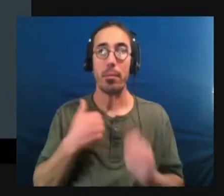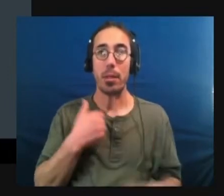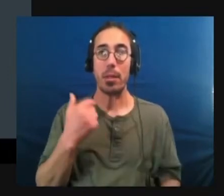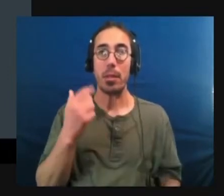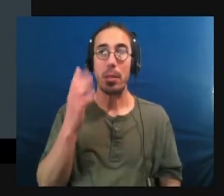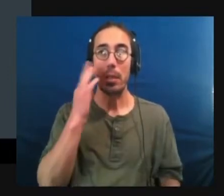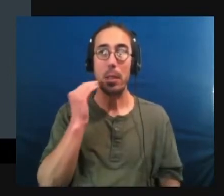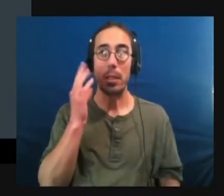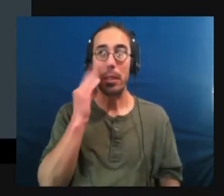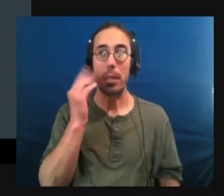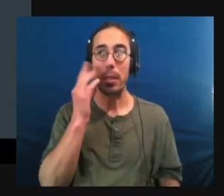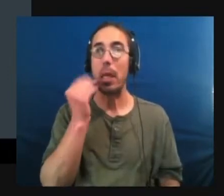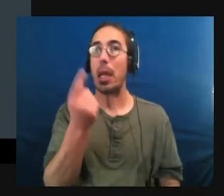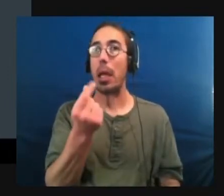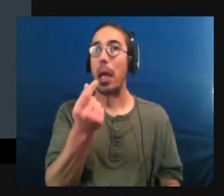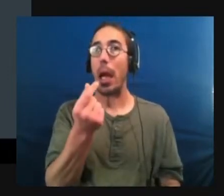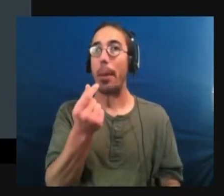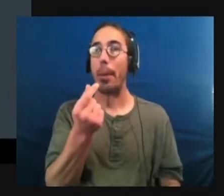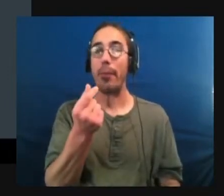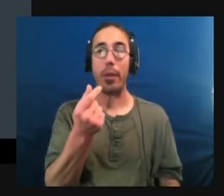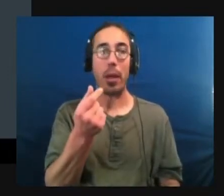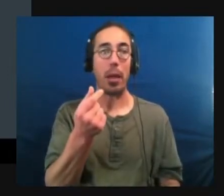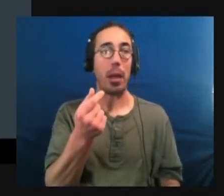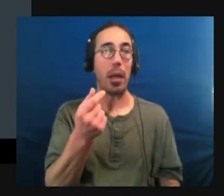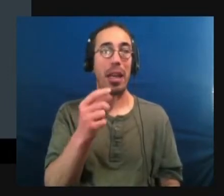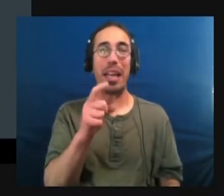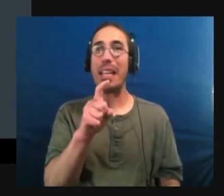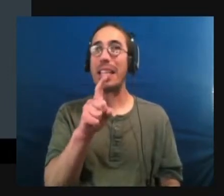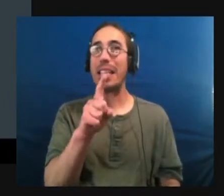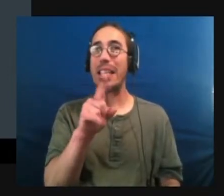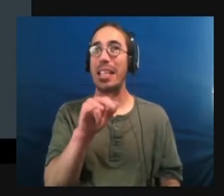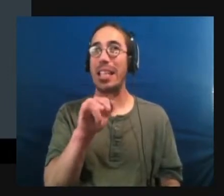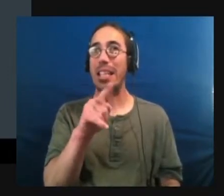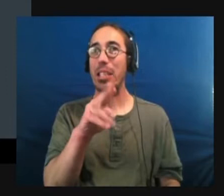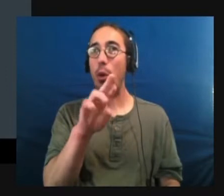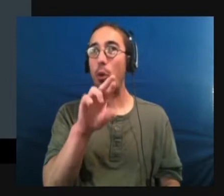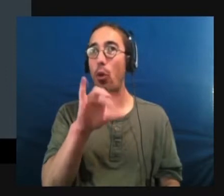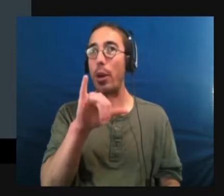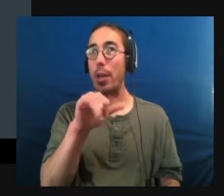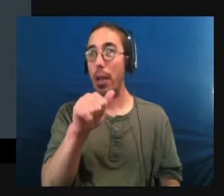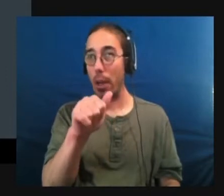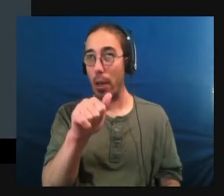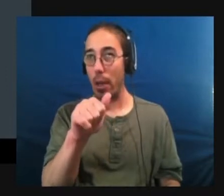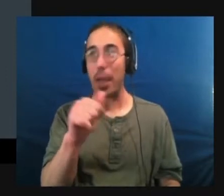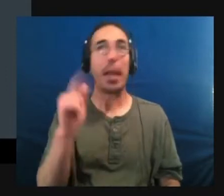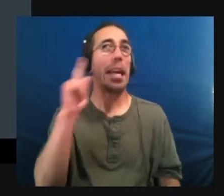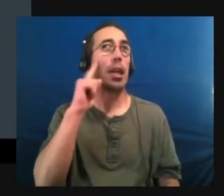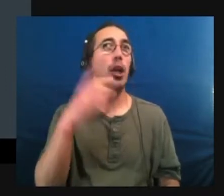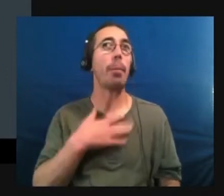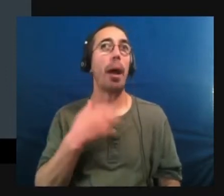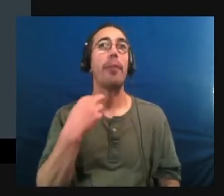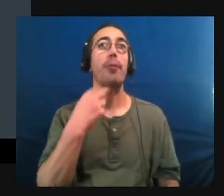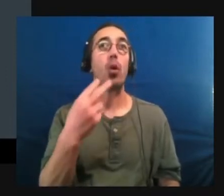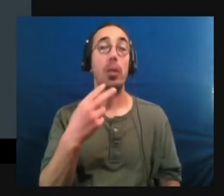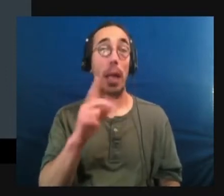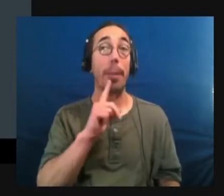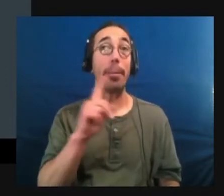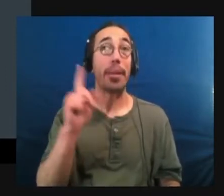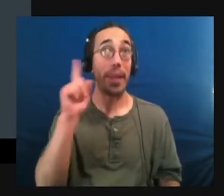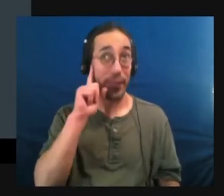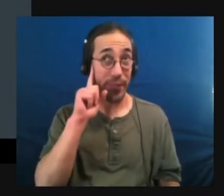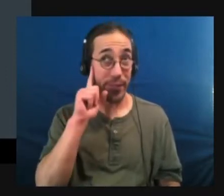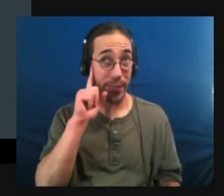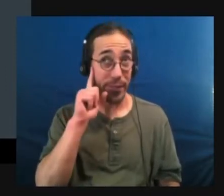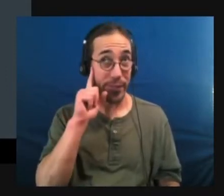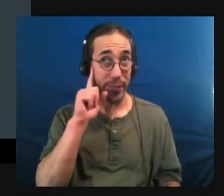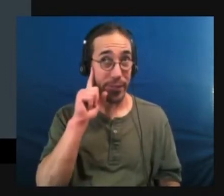little bit of dysphoria hearing my voice. One thing that I am deaf, and I just received